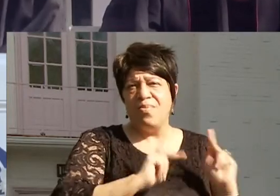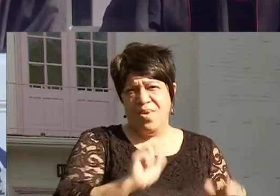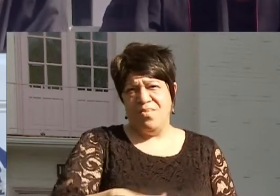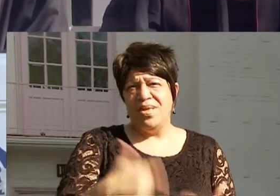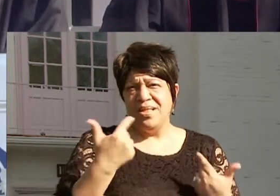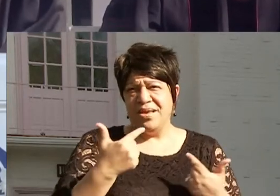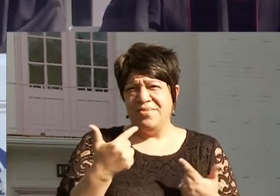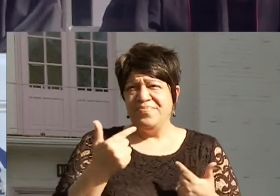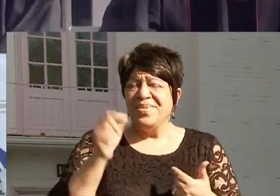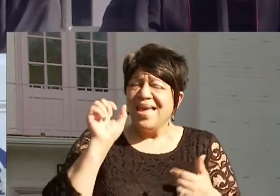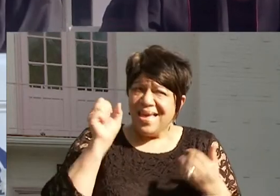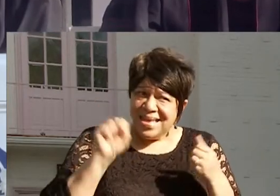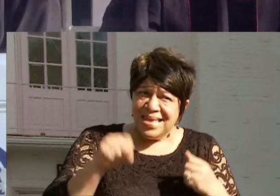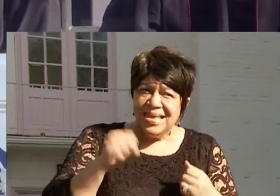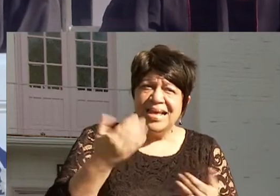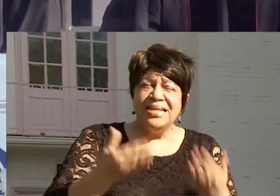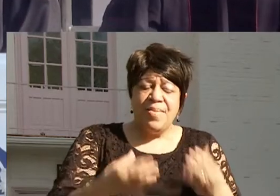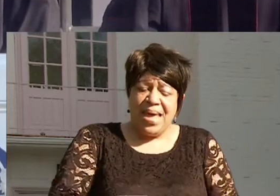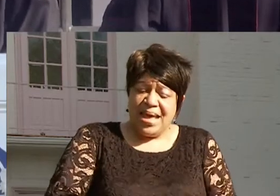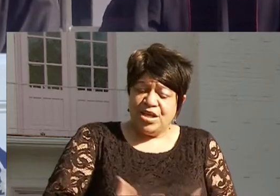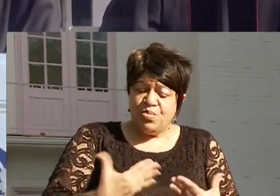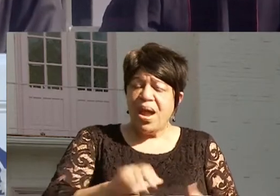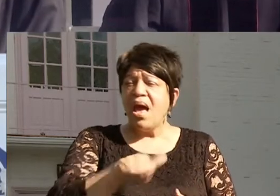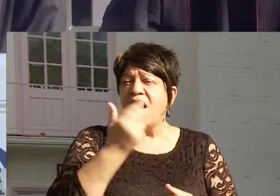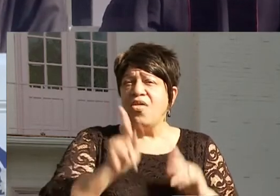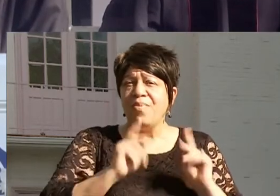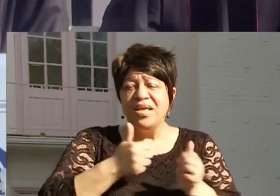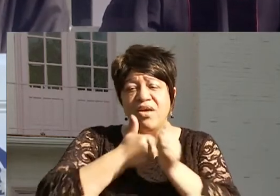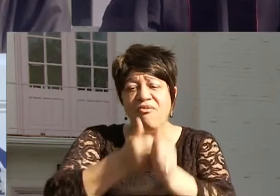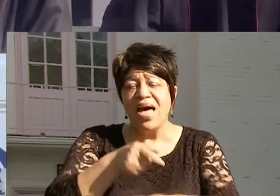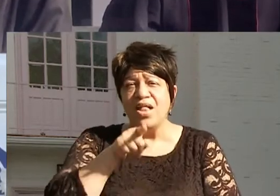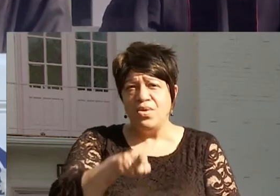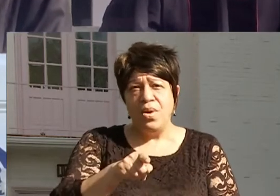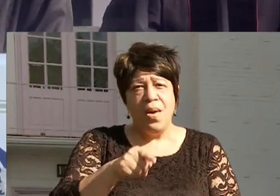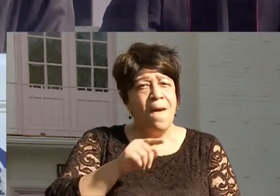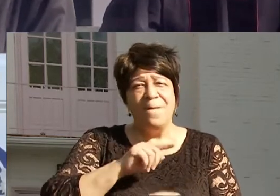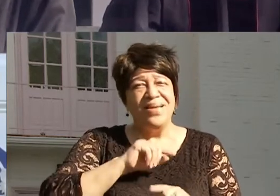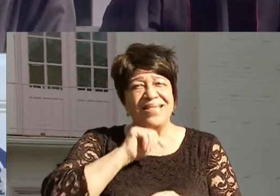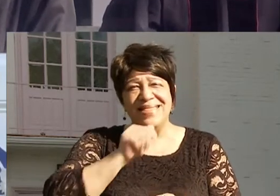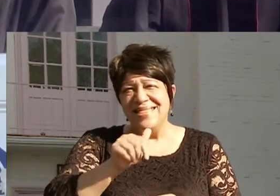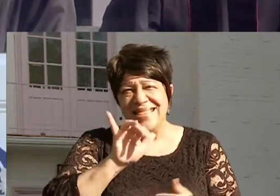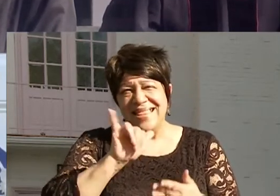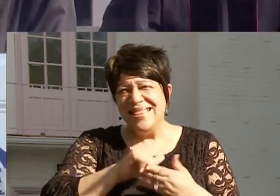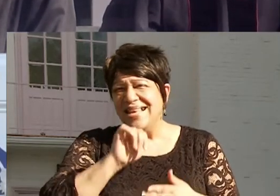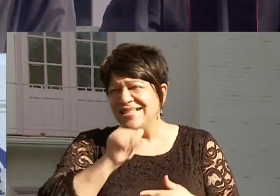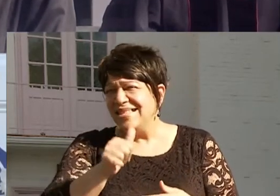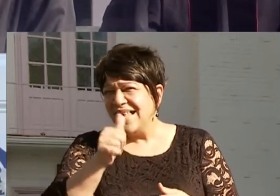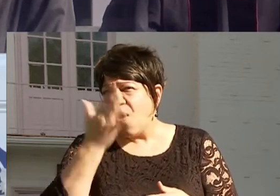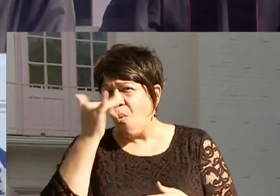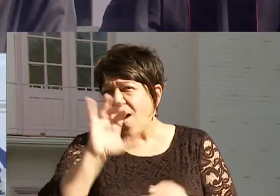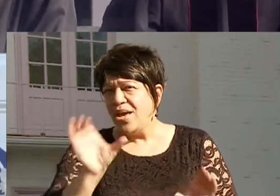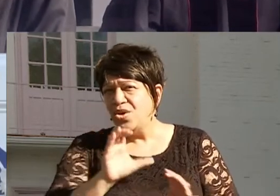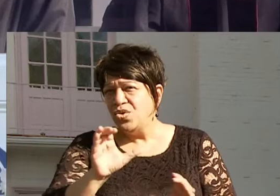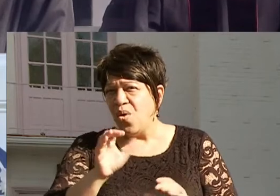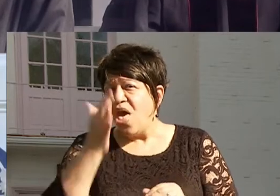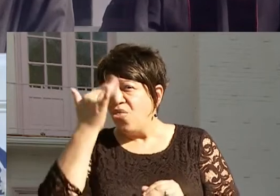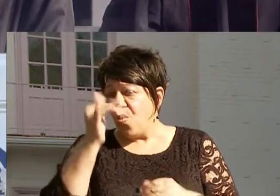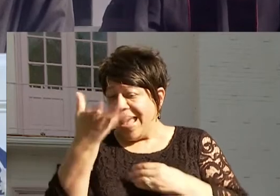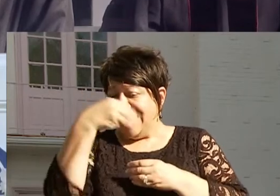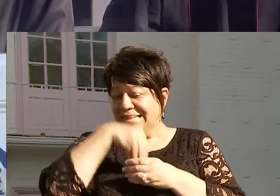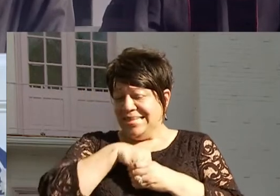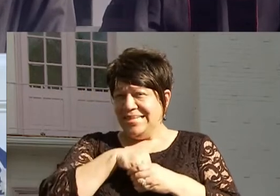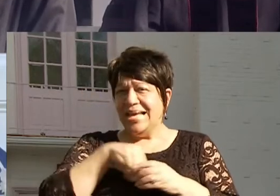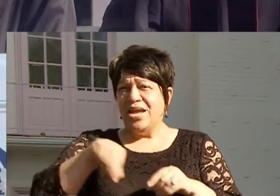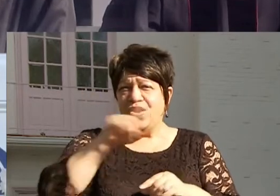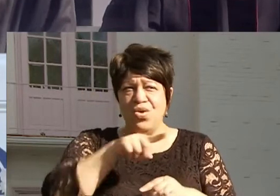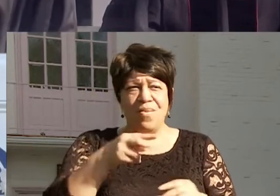it may inspire others to follow you down your path, but that is not why you do it. The why is inside you. And I stand here to